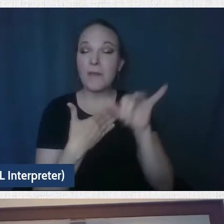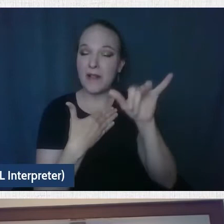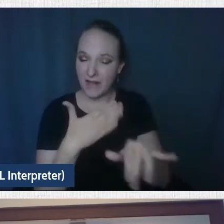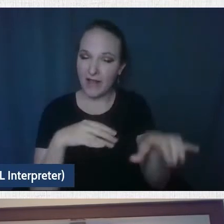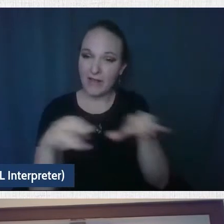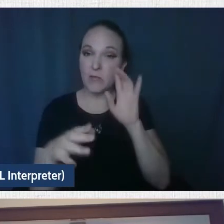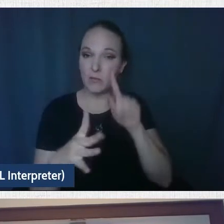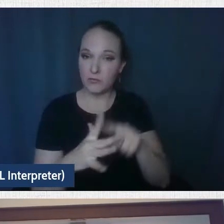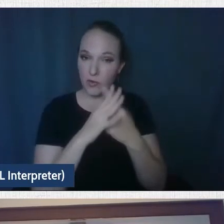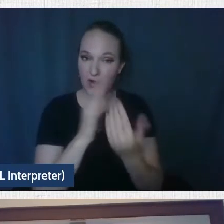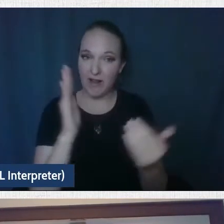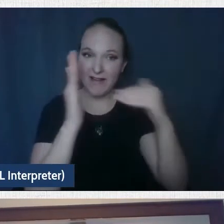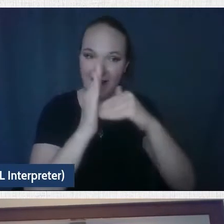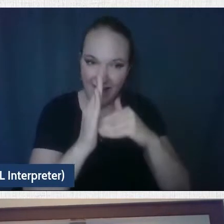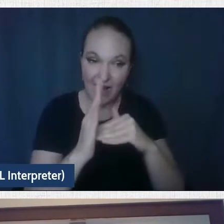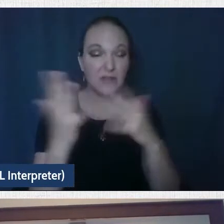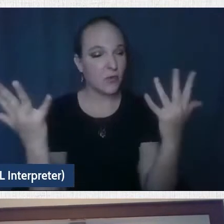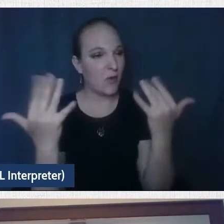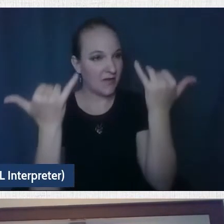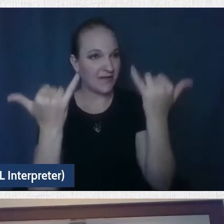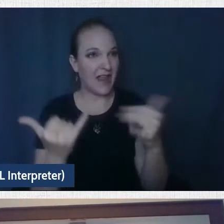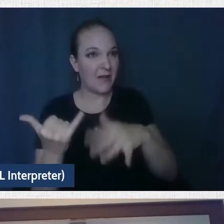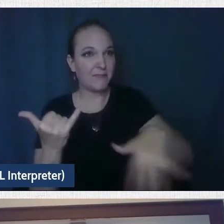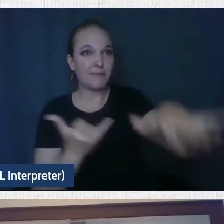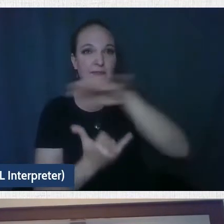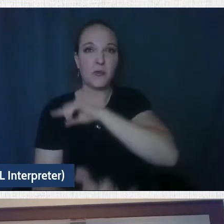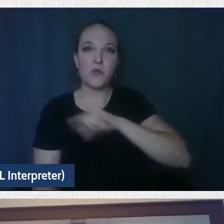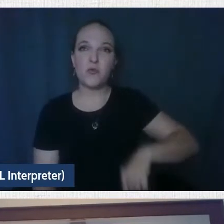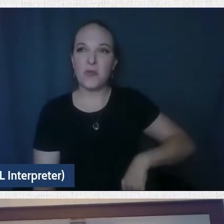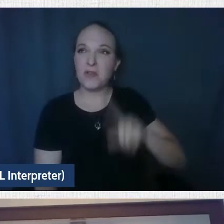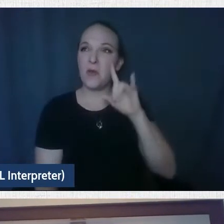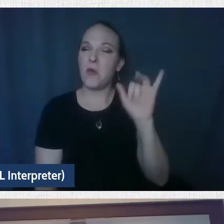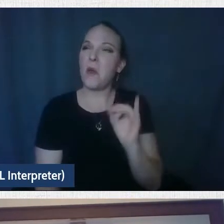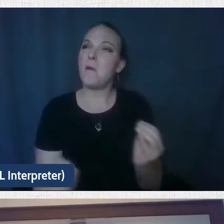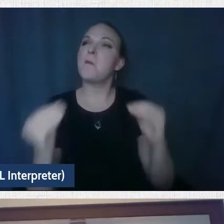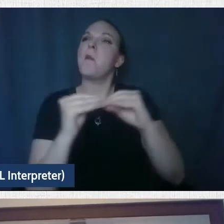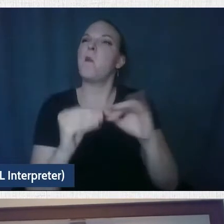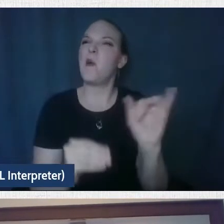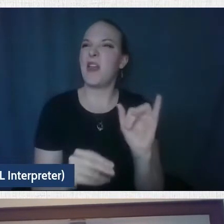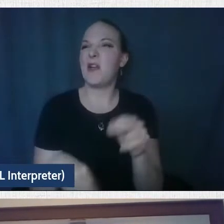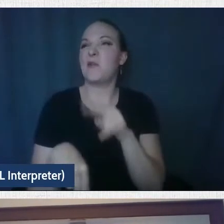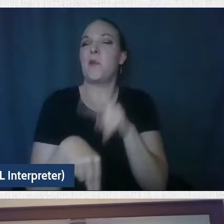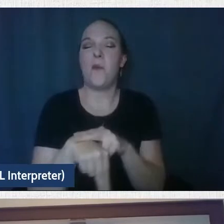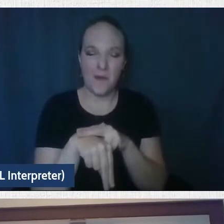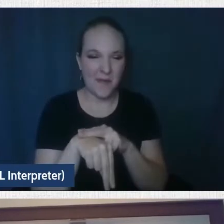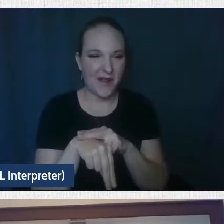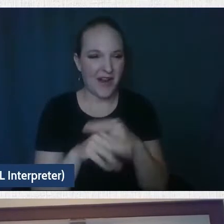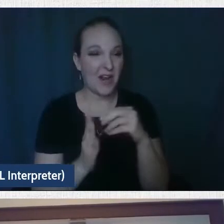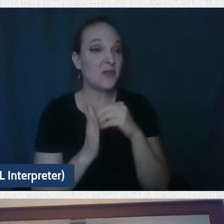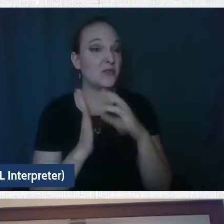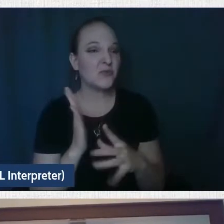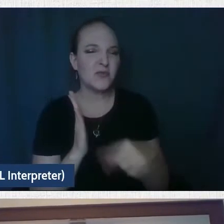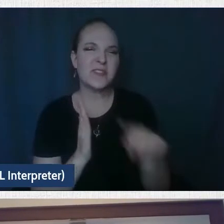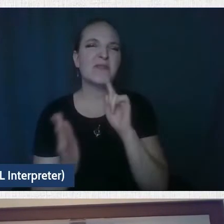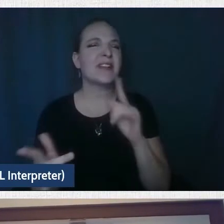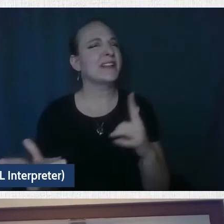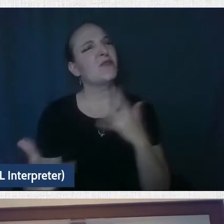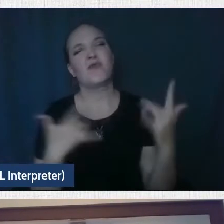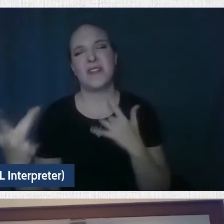And so campus is looking more and more normal, and the students are just thrilled to be here in